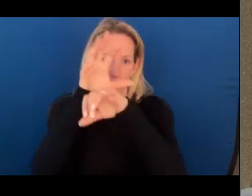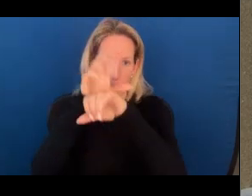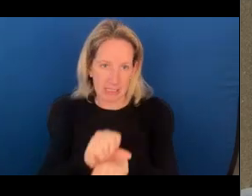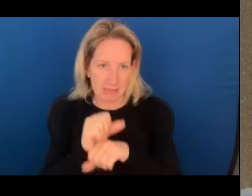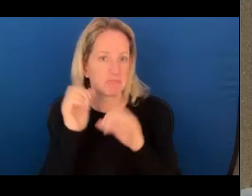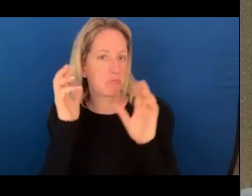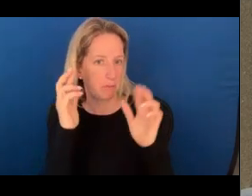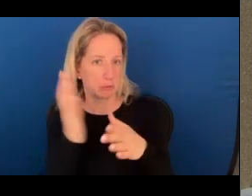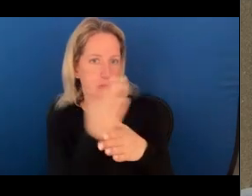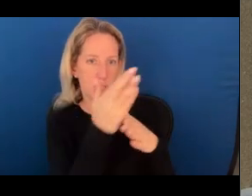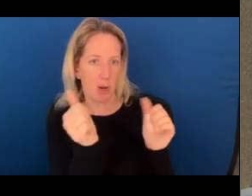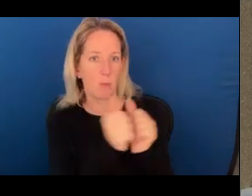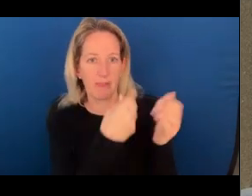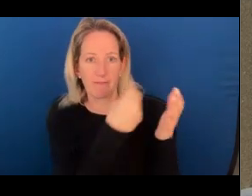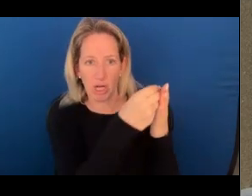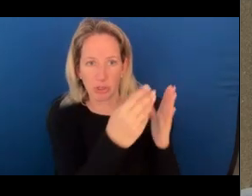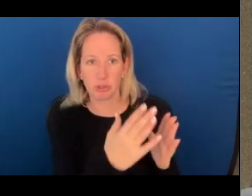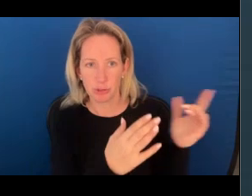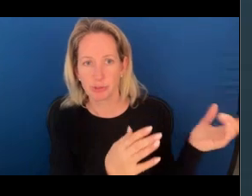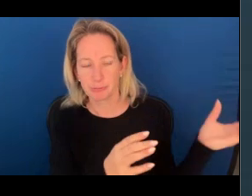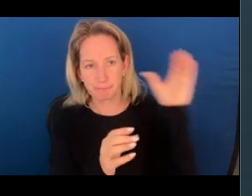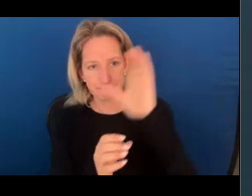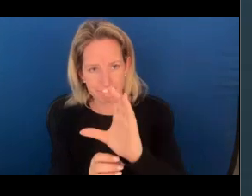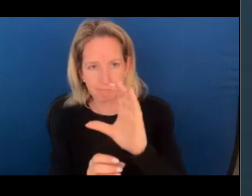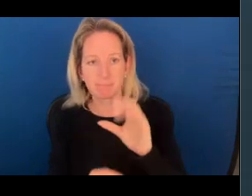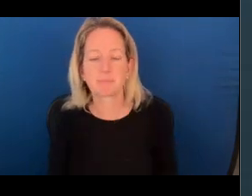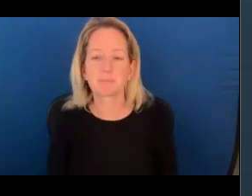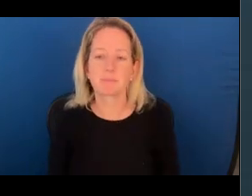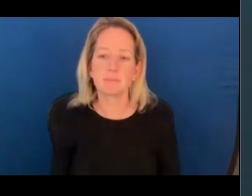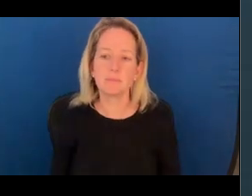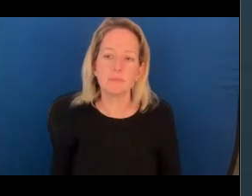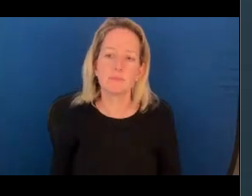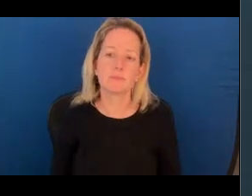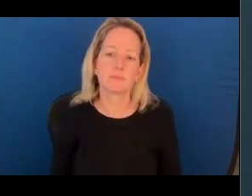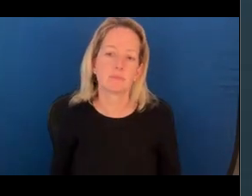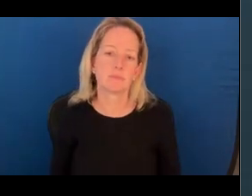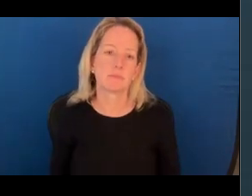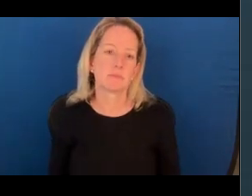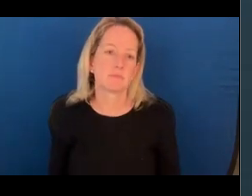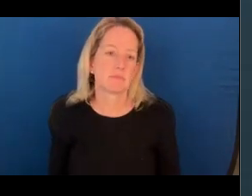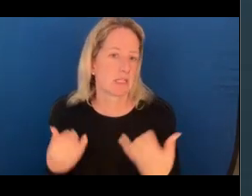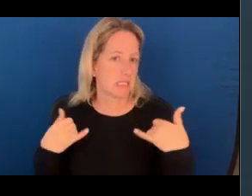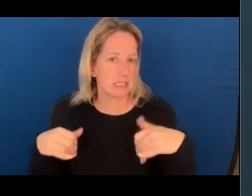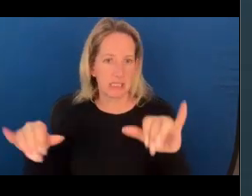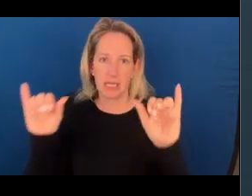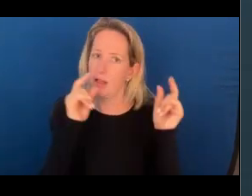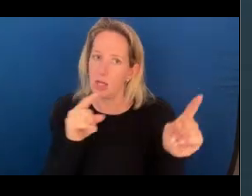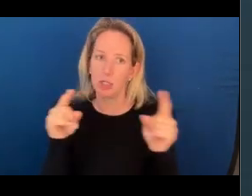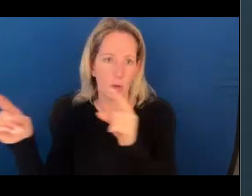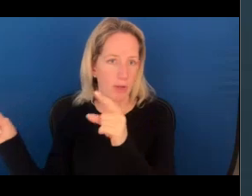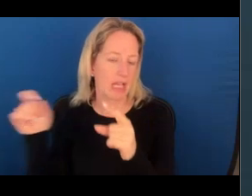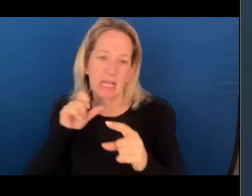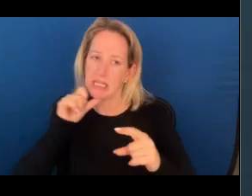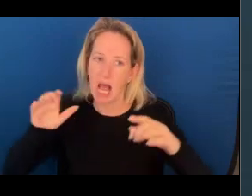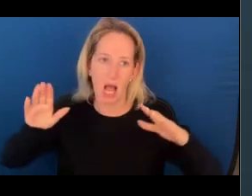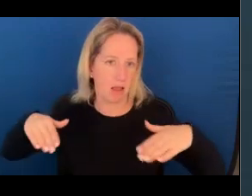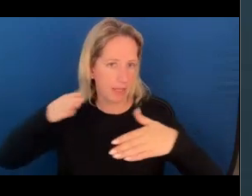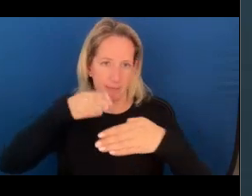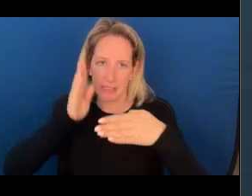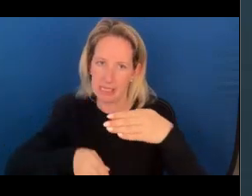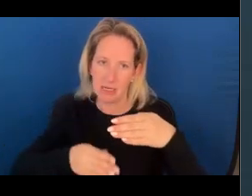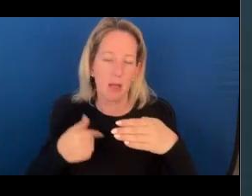slide. And then these objectives are still ongoing, so we haven't completed them yet. And so what we hope to get by the end of this